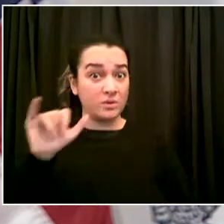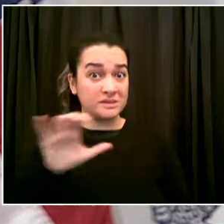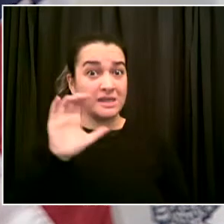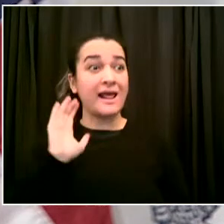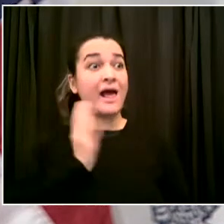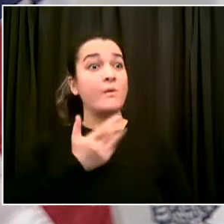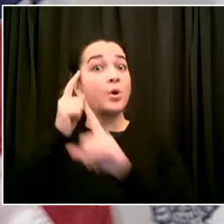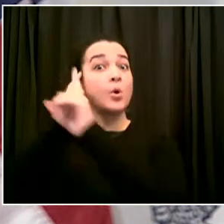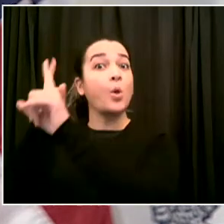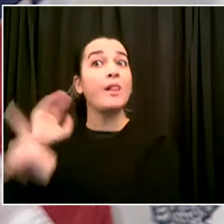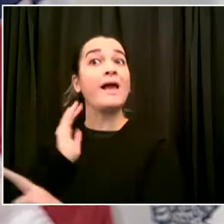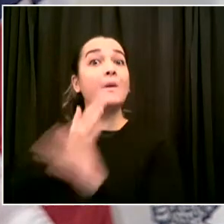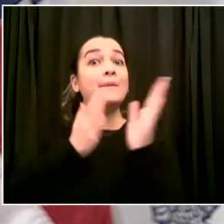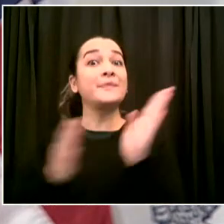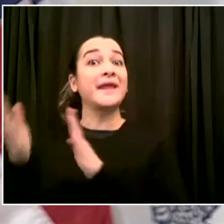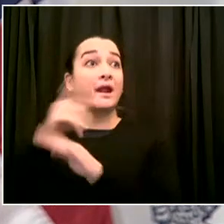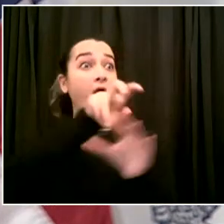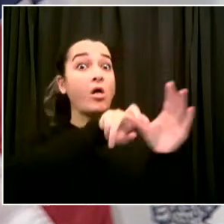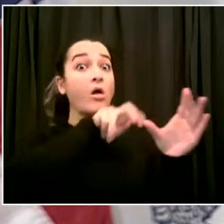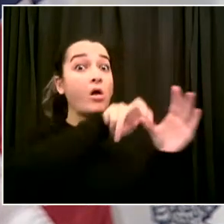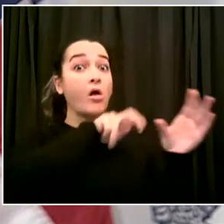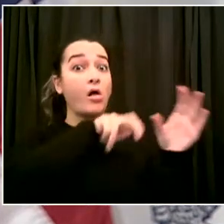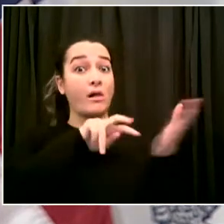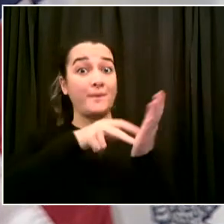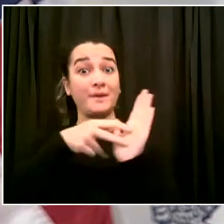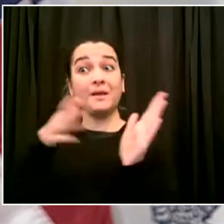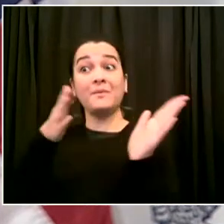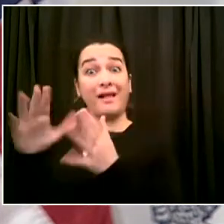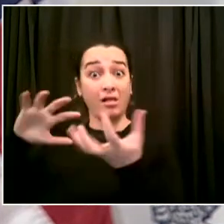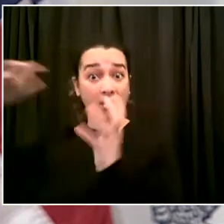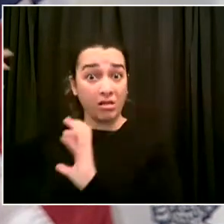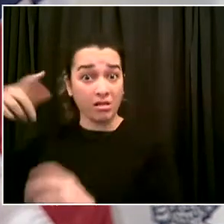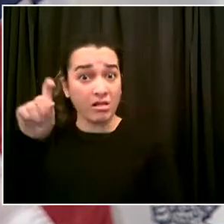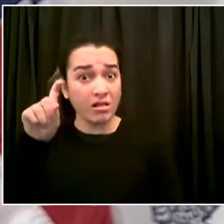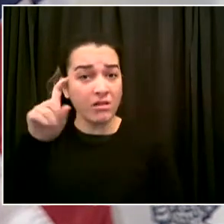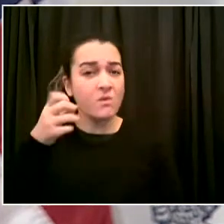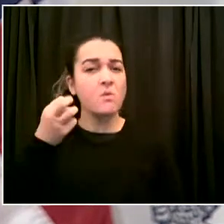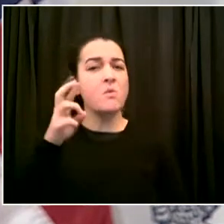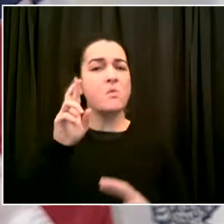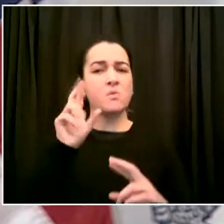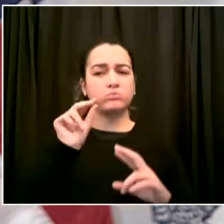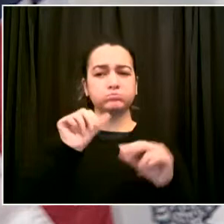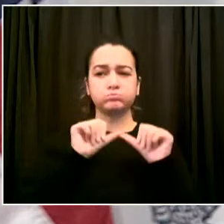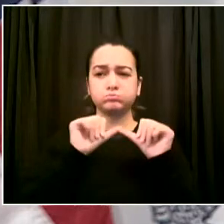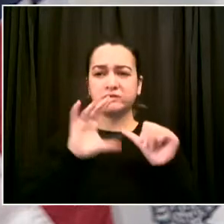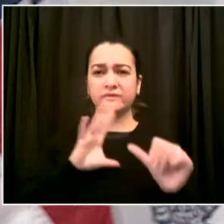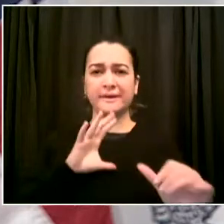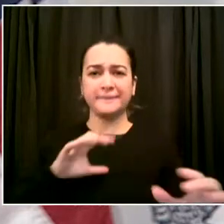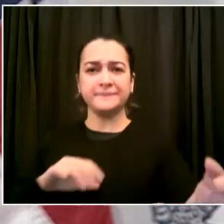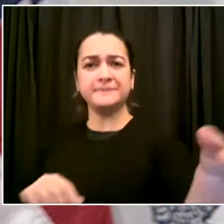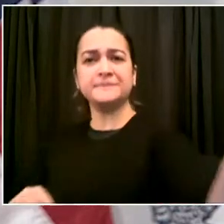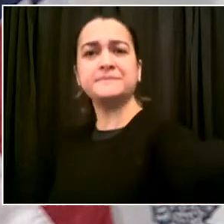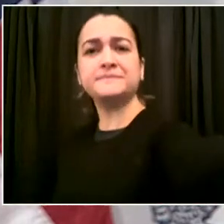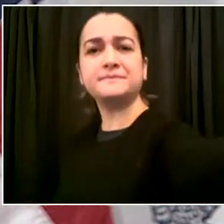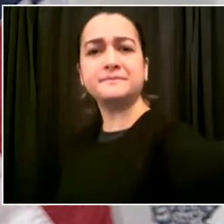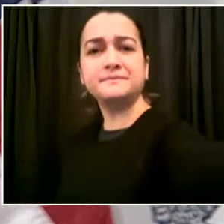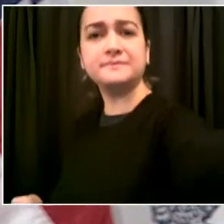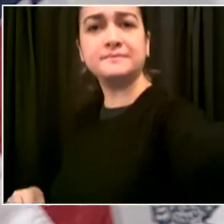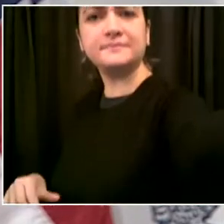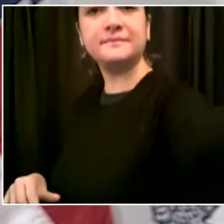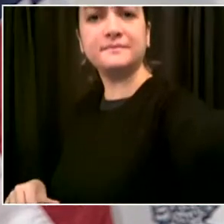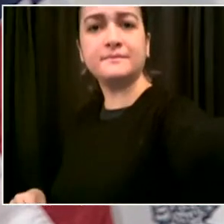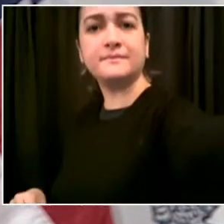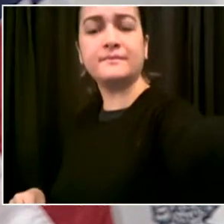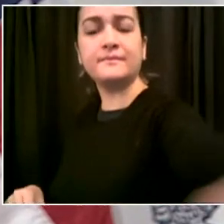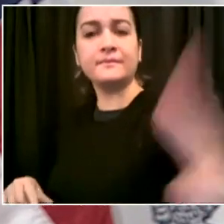America should be listening to their health officials. Doesn't matter if you're a governor, a mayor, or president of the United States. Every leader in America